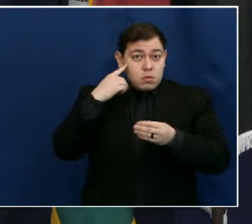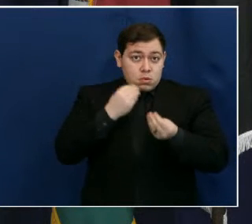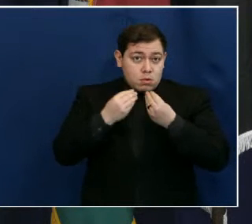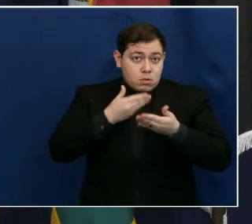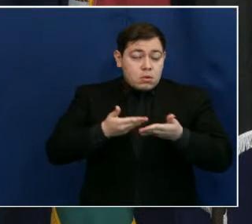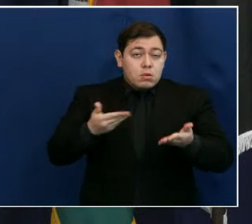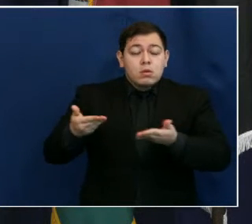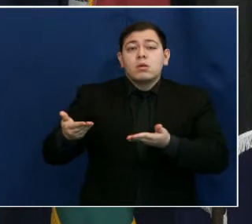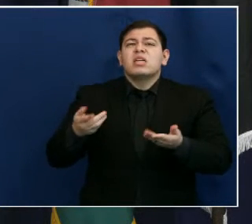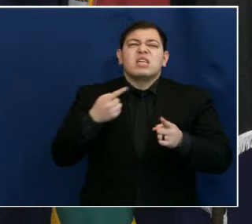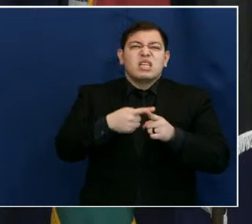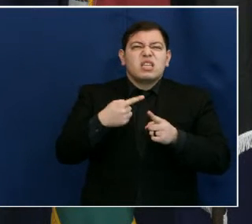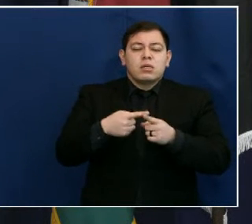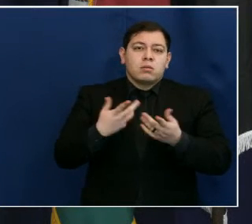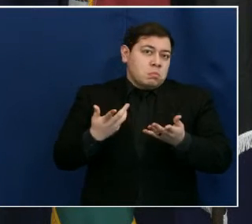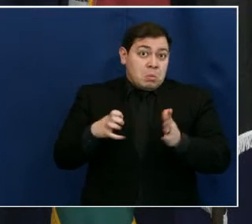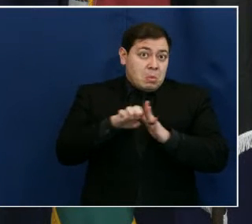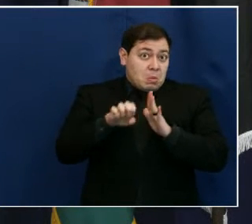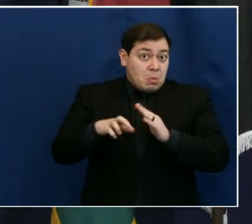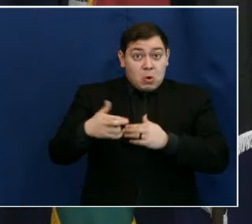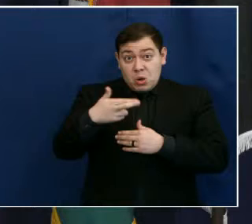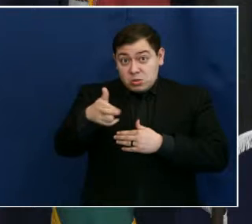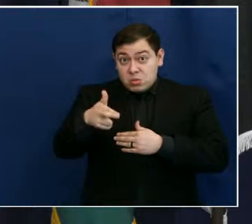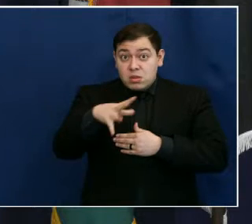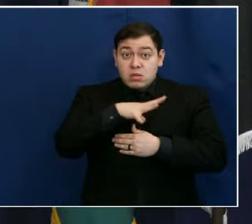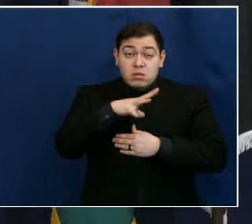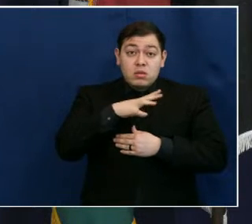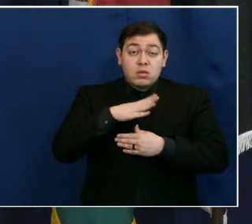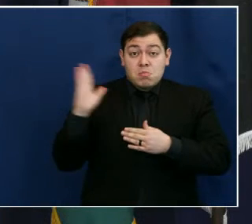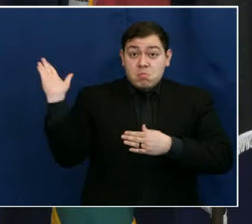siendo nuestros meseros, cocineros, trabajadores de mercado,